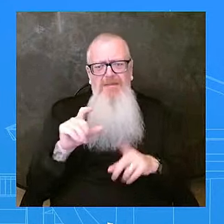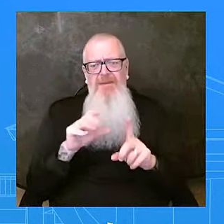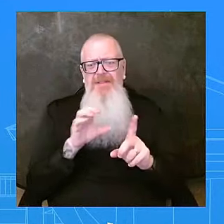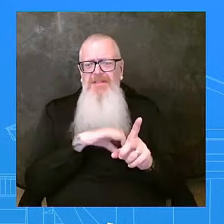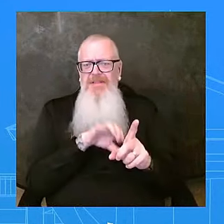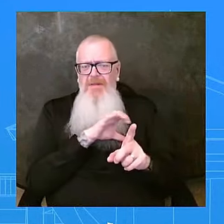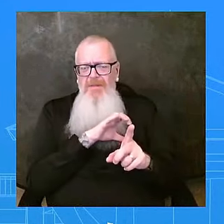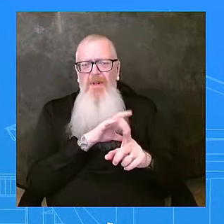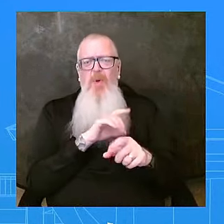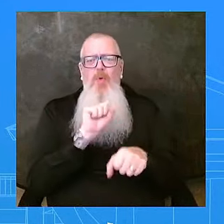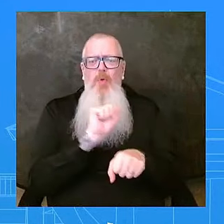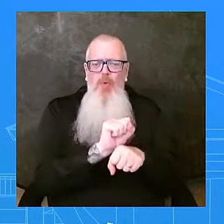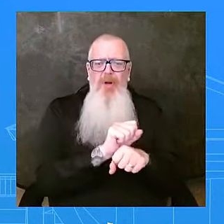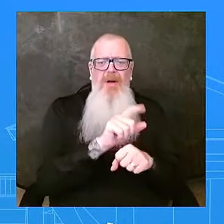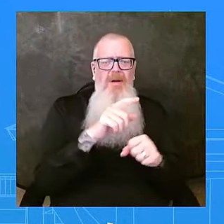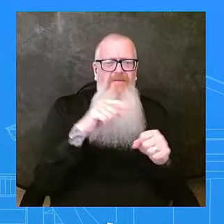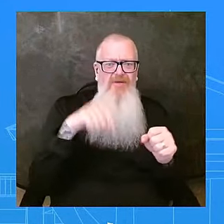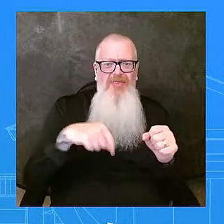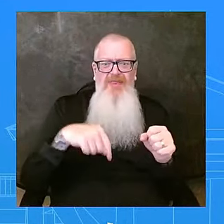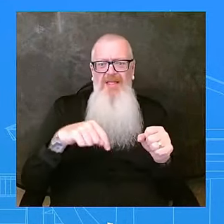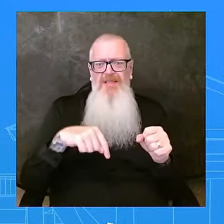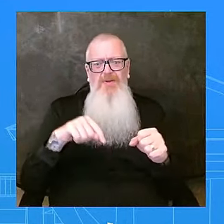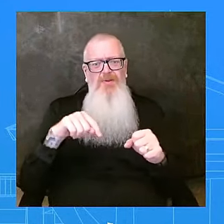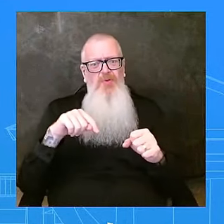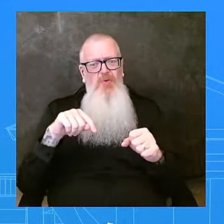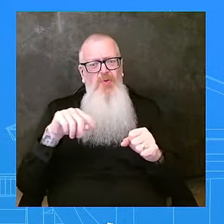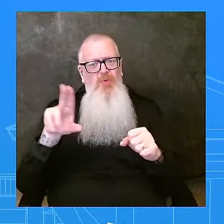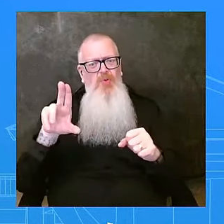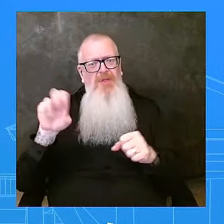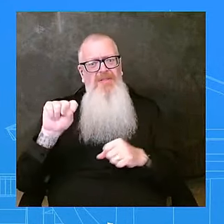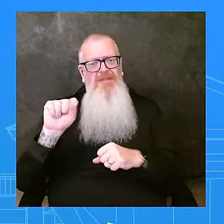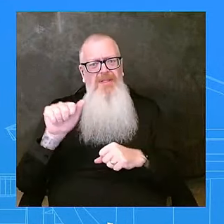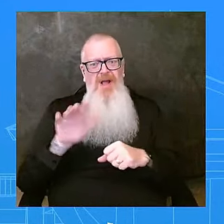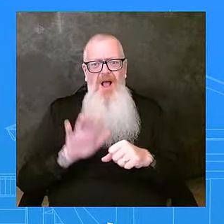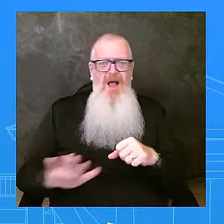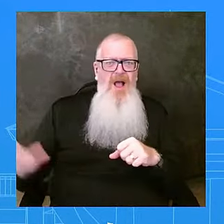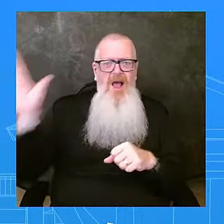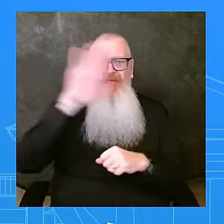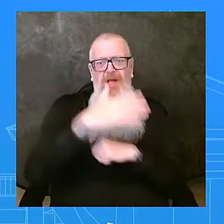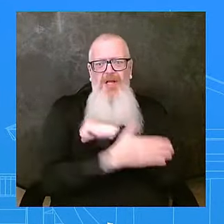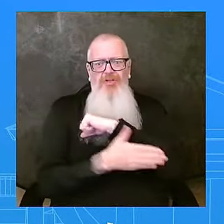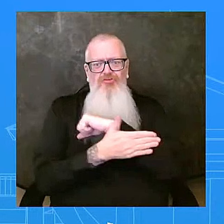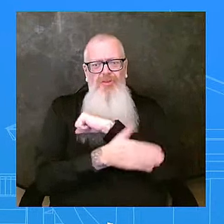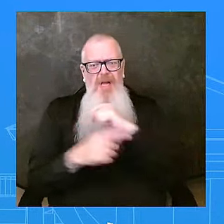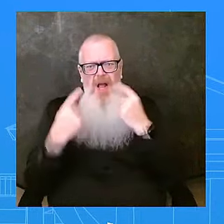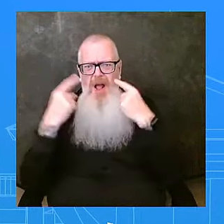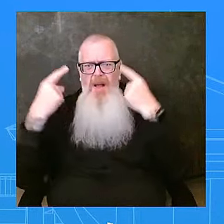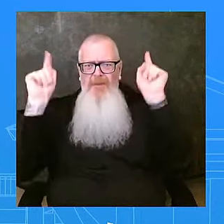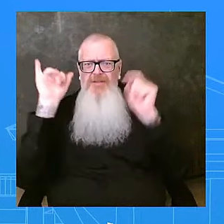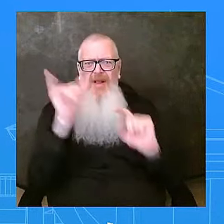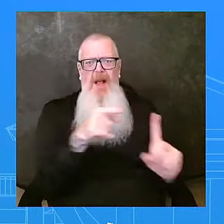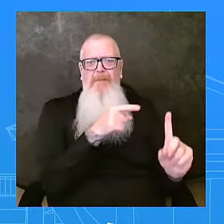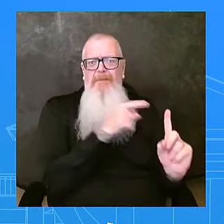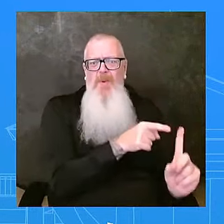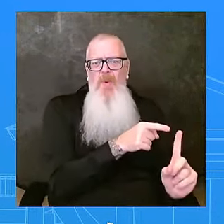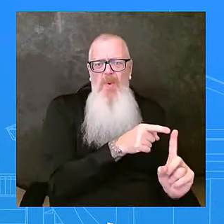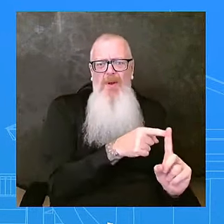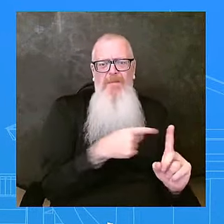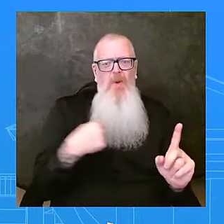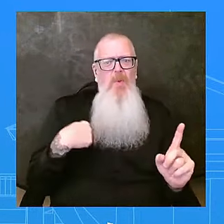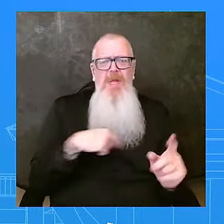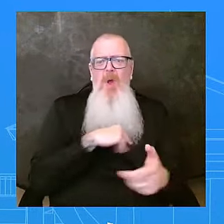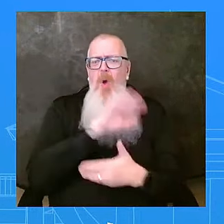other nations. They accomplished the mission for which they were sent to Afghanistan. They helped make us a safer nation.